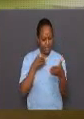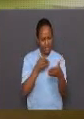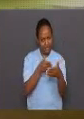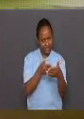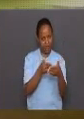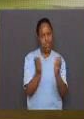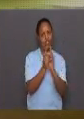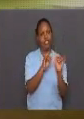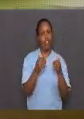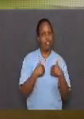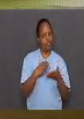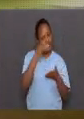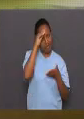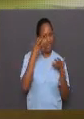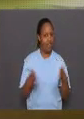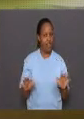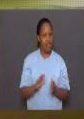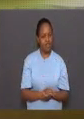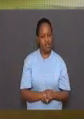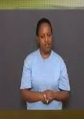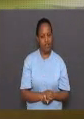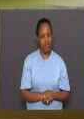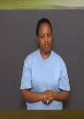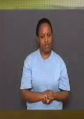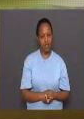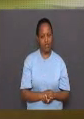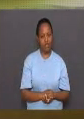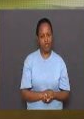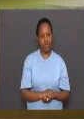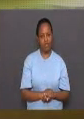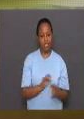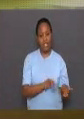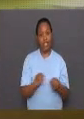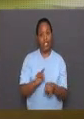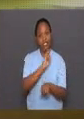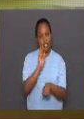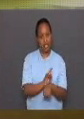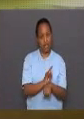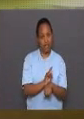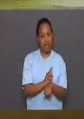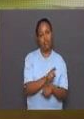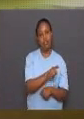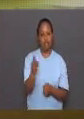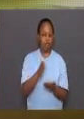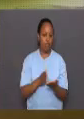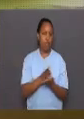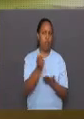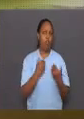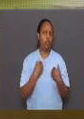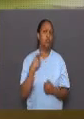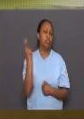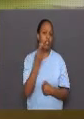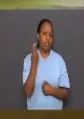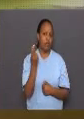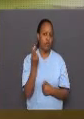related. As citizens, you have rights that you are entitled to use and